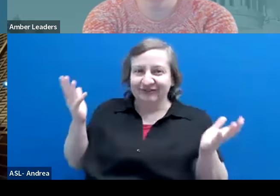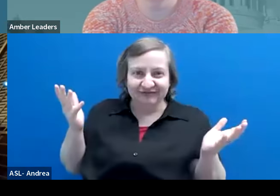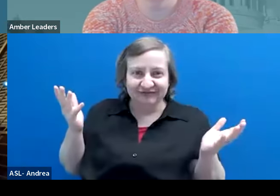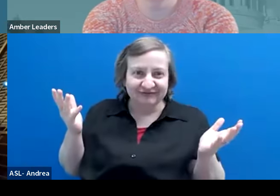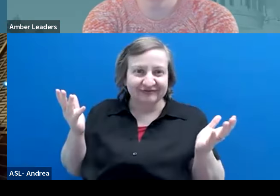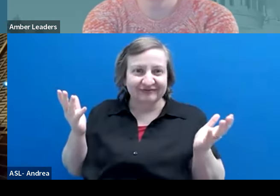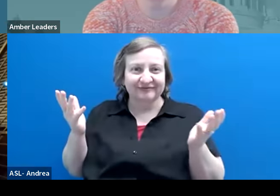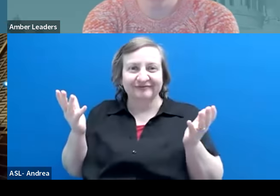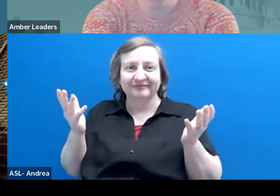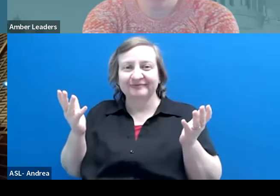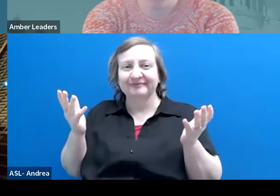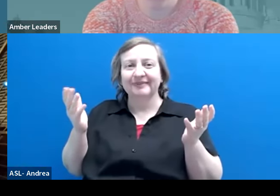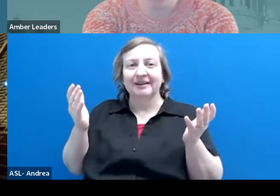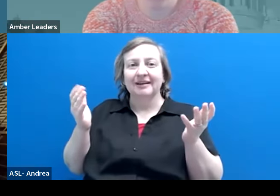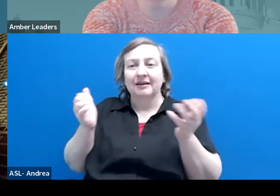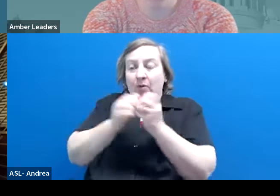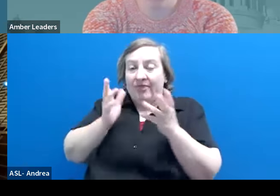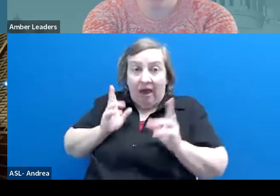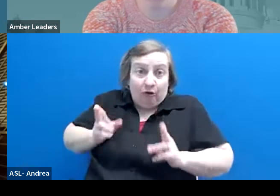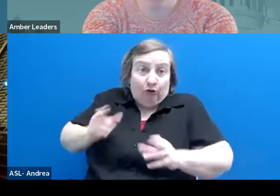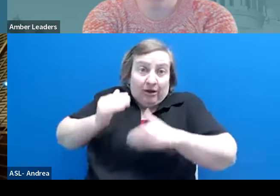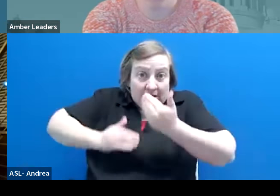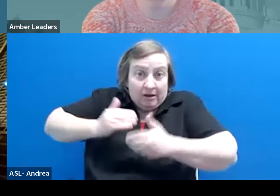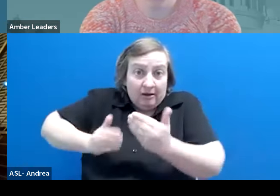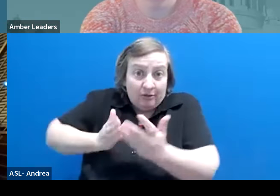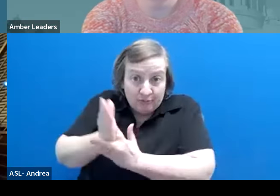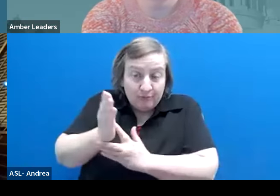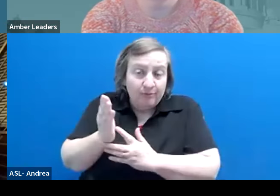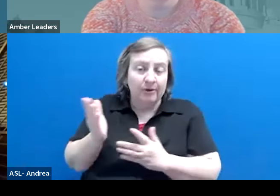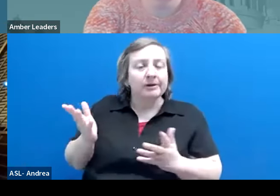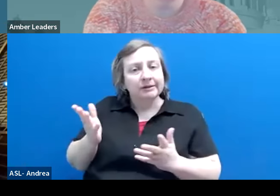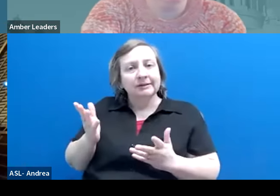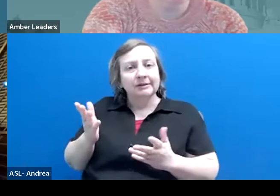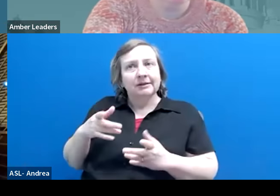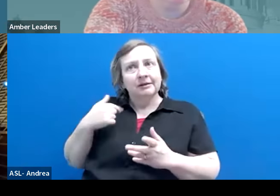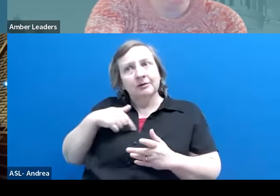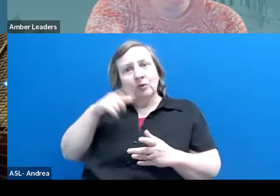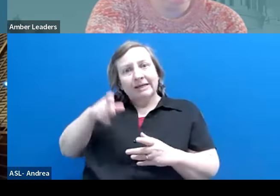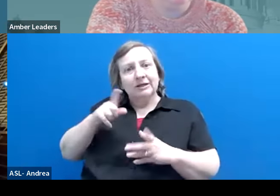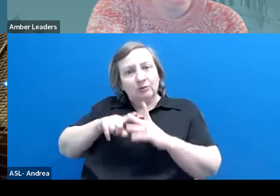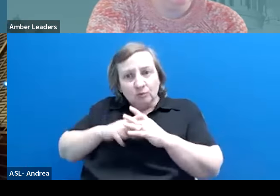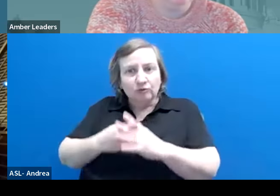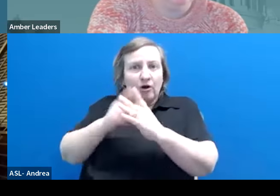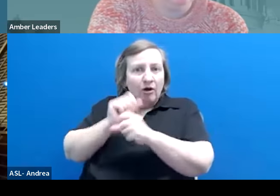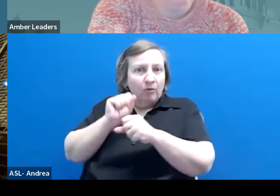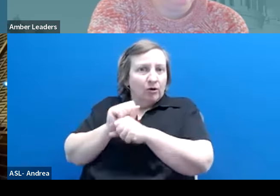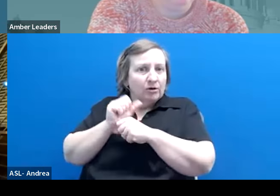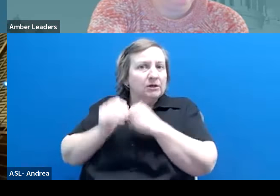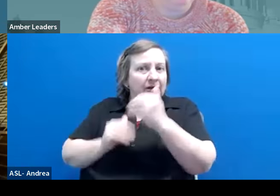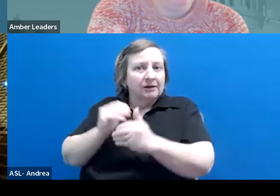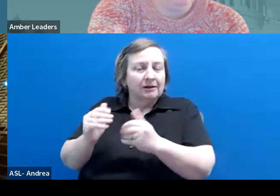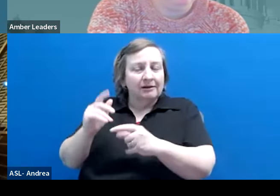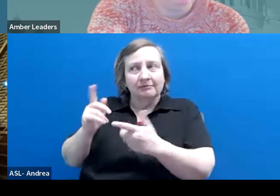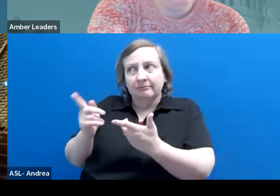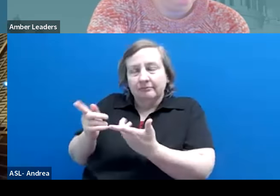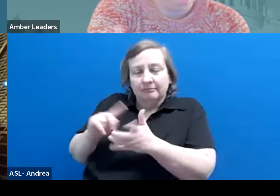think, don't expedite that, the need to really get the work moving won't benefit